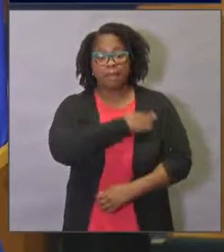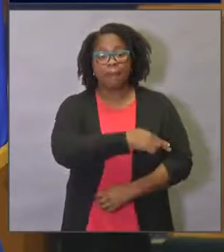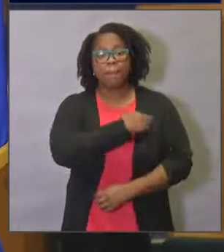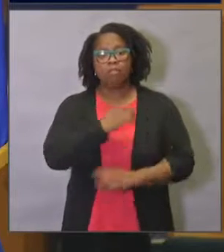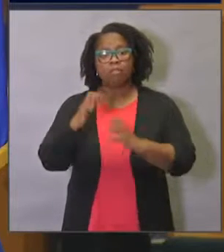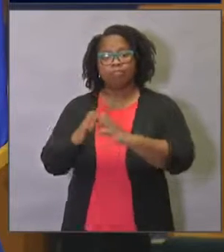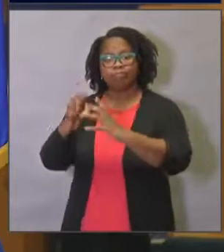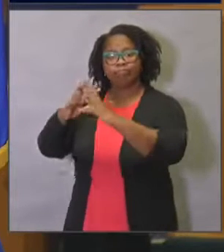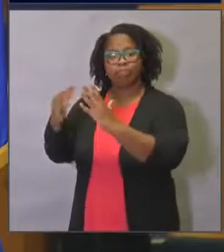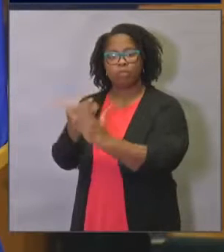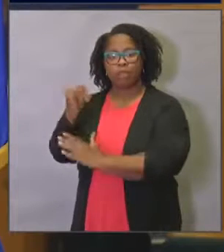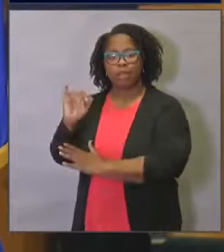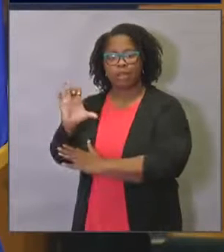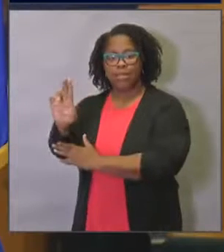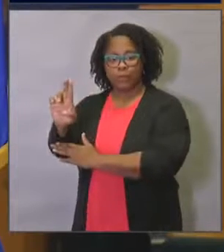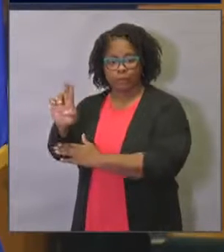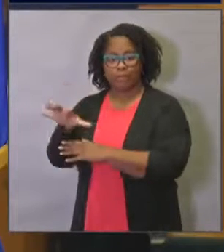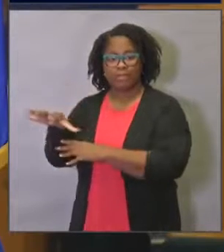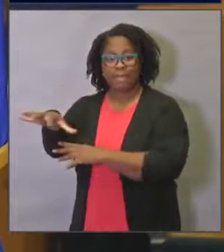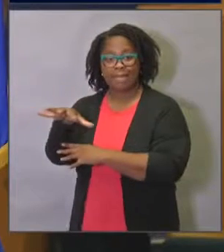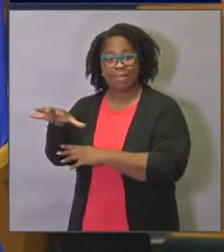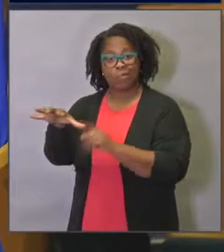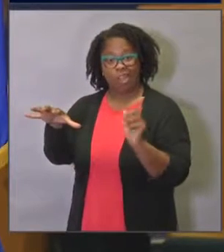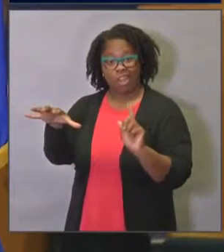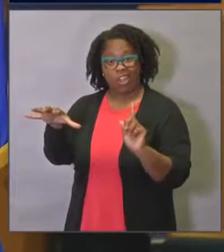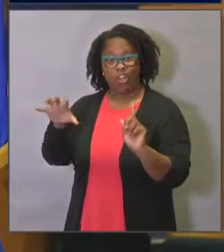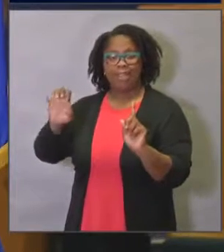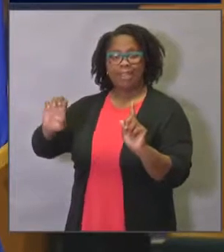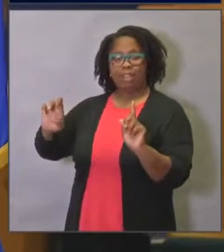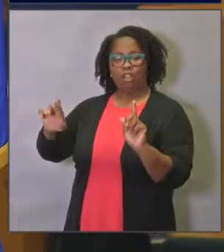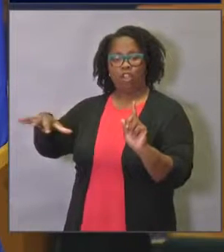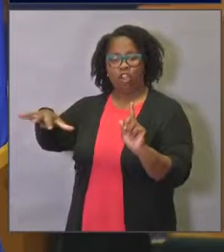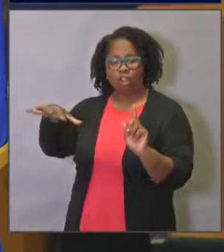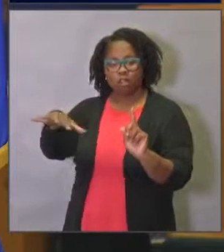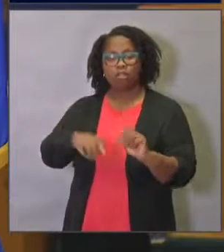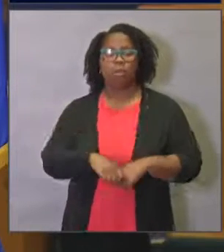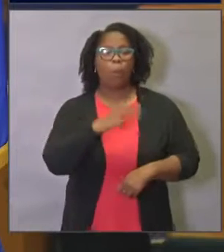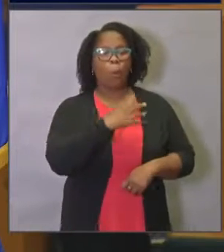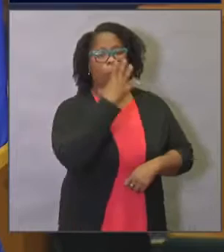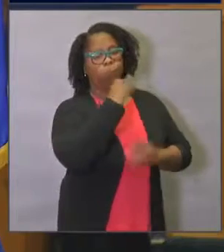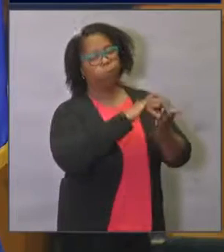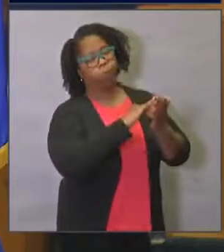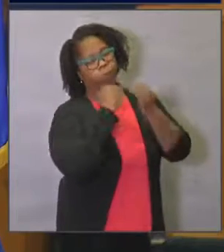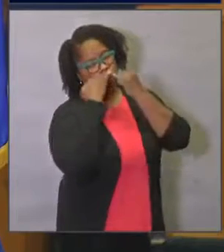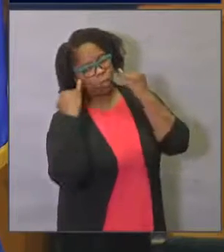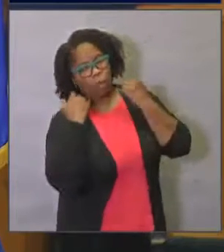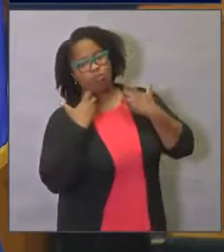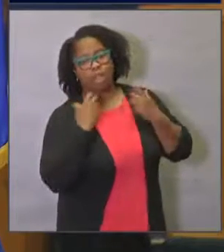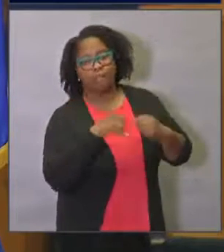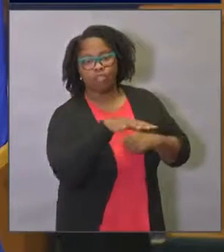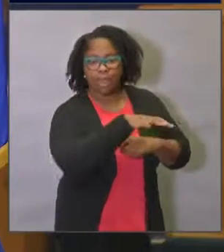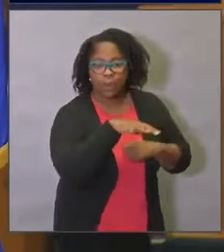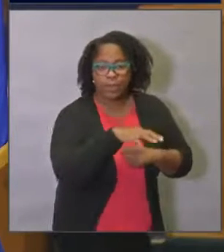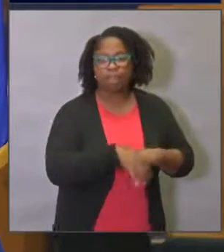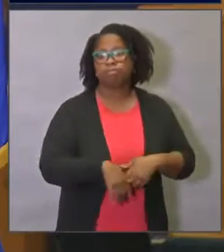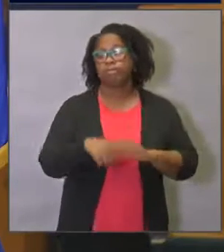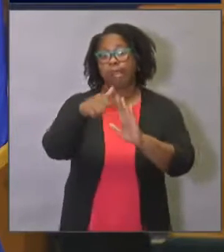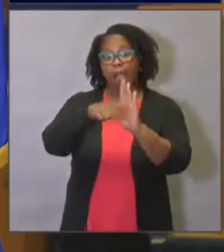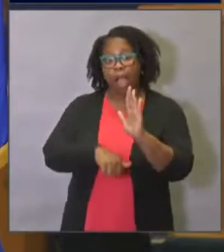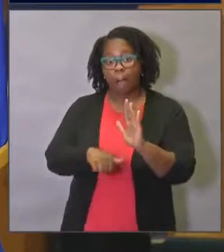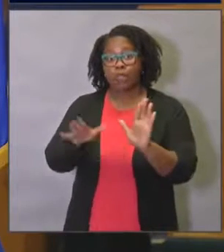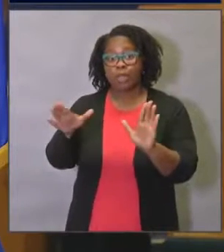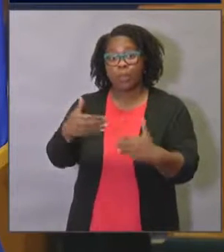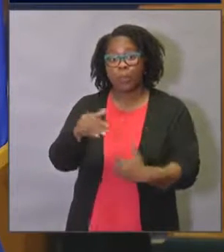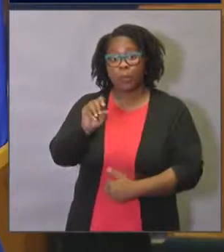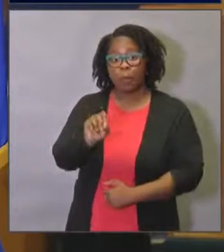within their emergency departments, within anesthesia recovery room areas, within operating rooms. Sometimes